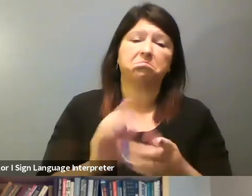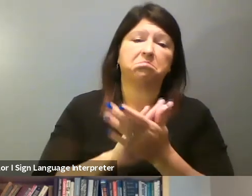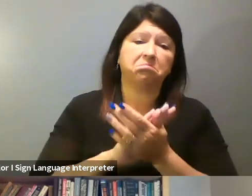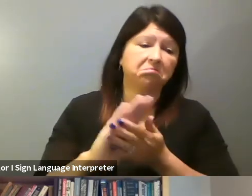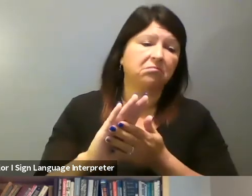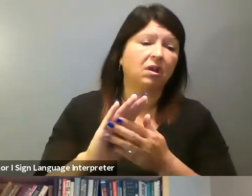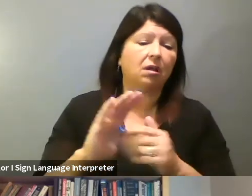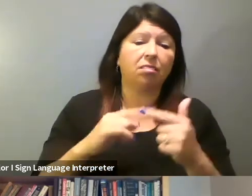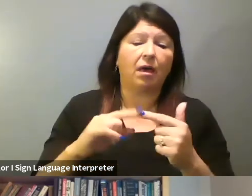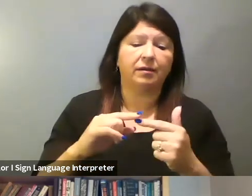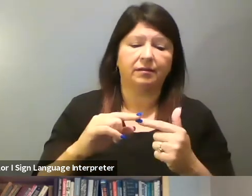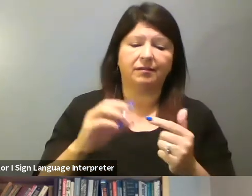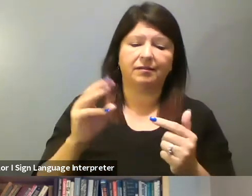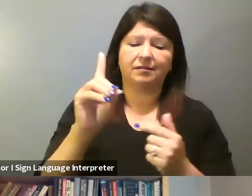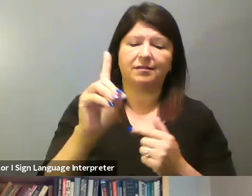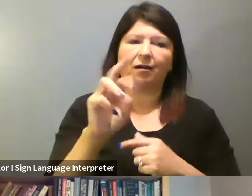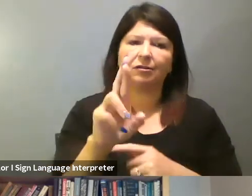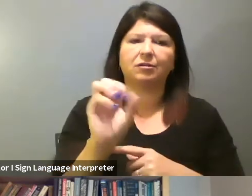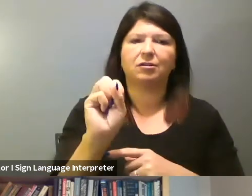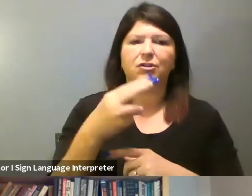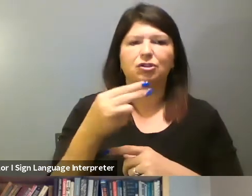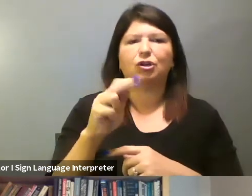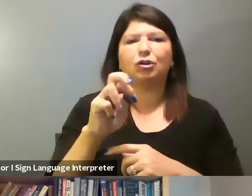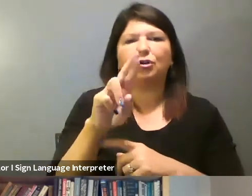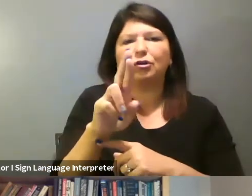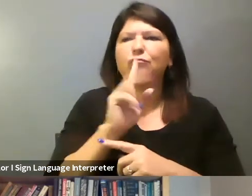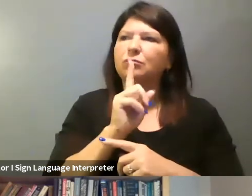Mutula was so happy, I think, to hear from somebody